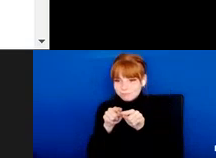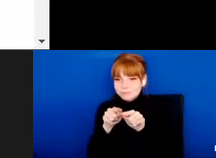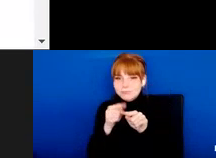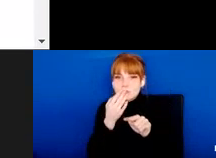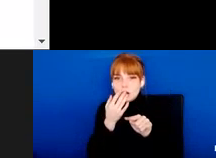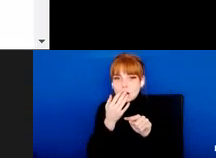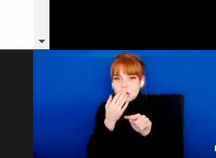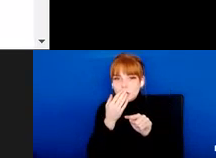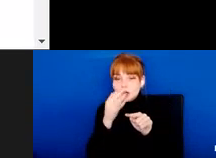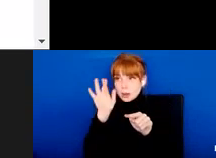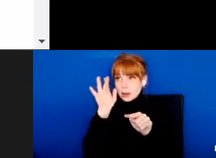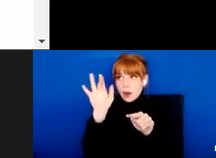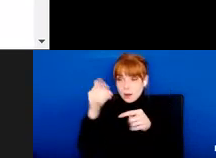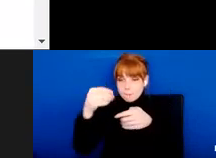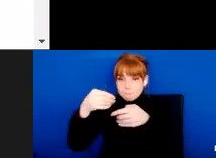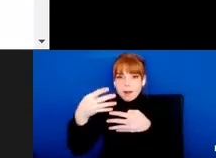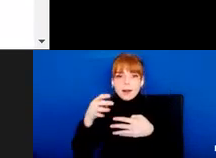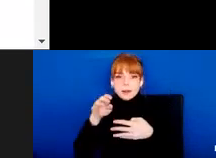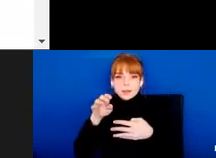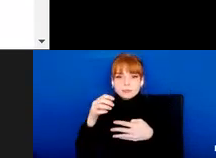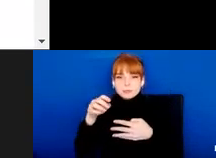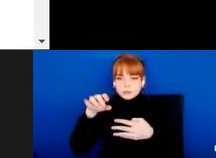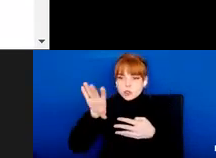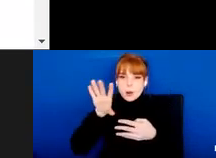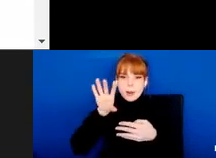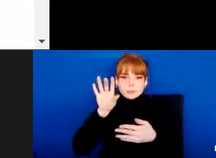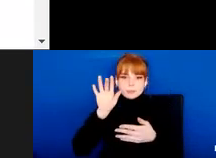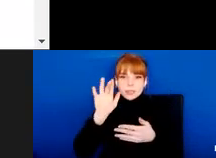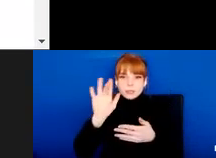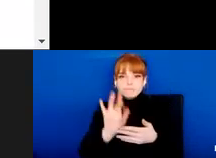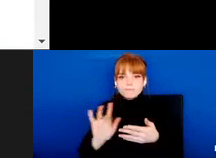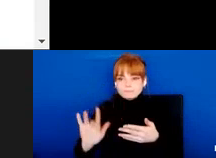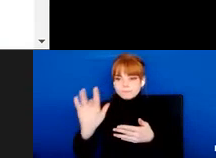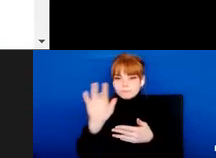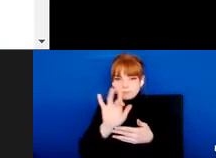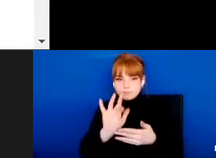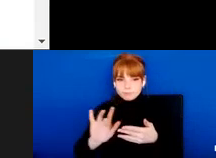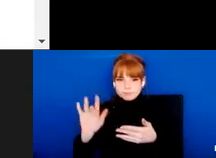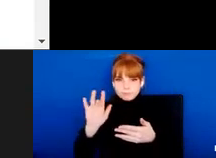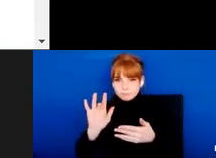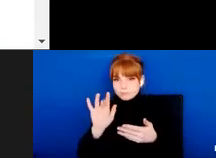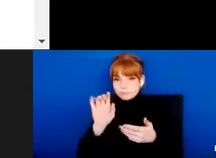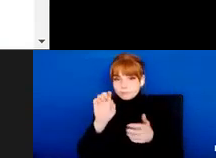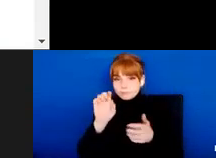an eyedropper tool. I could use this eyedropper tool and click on that red.